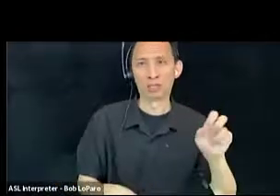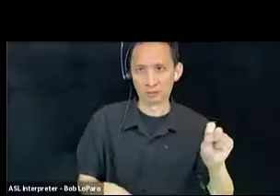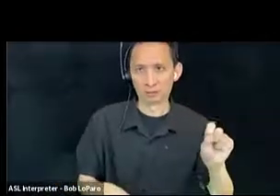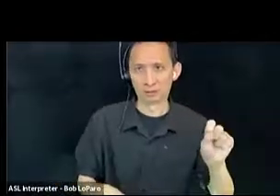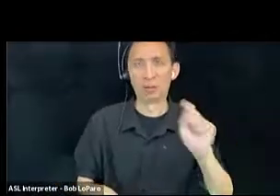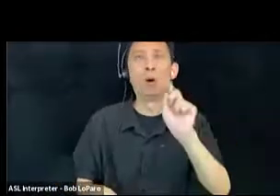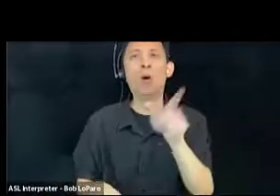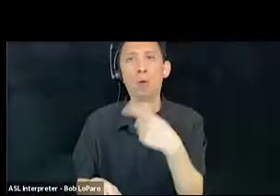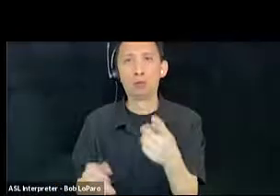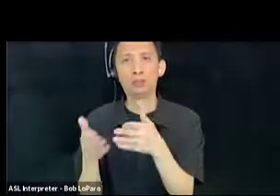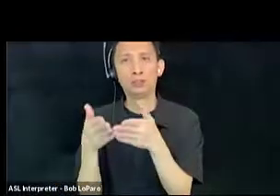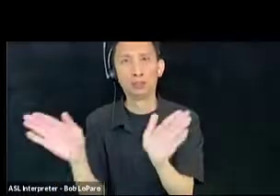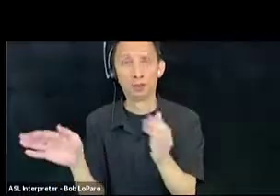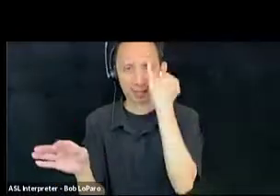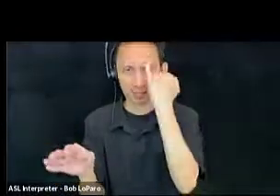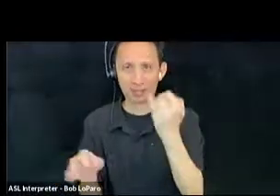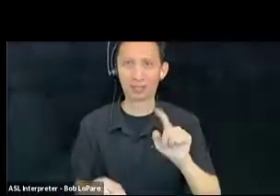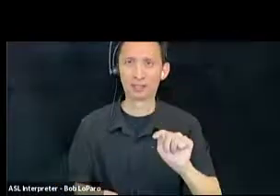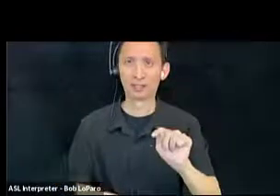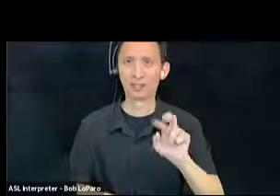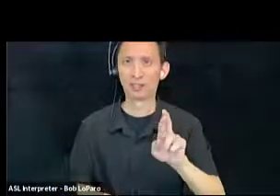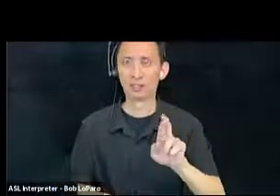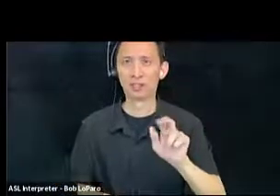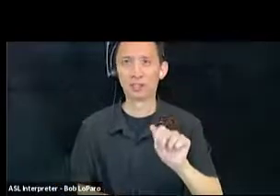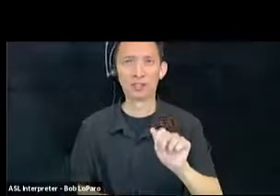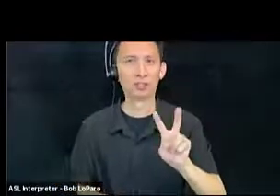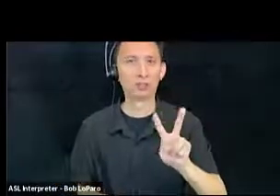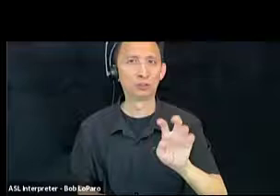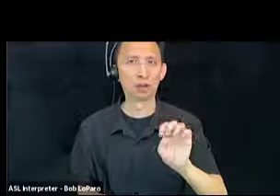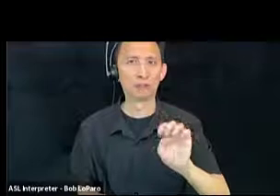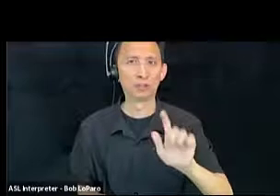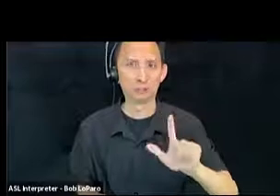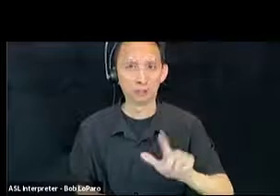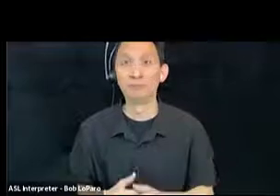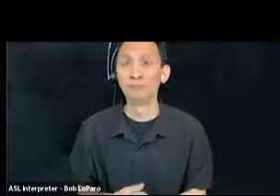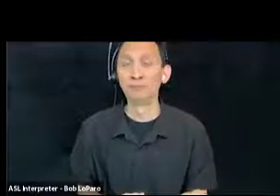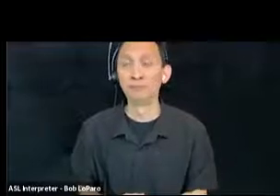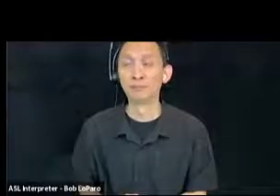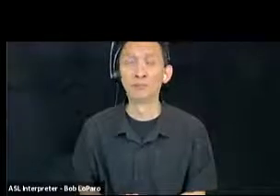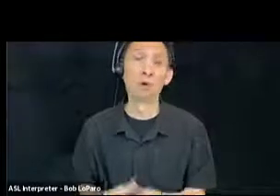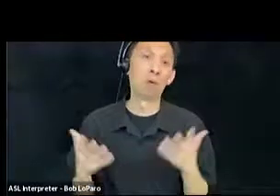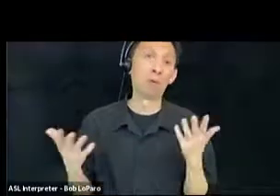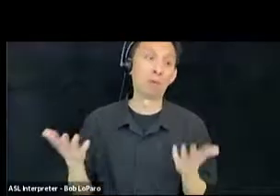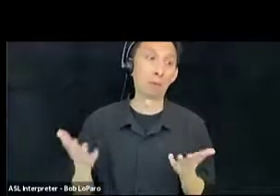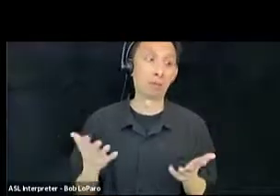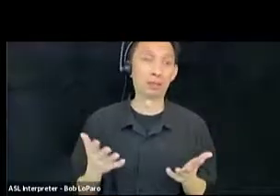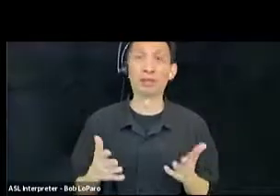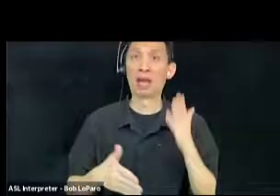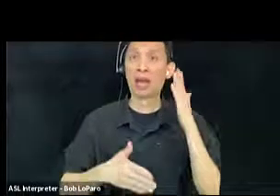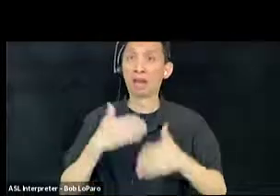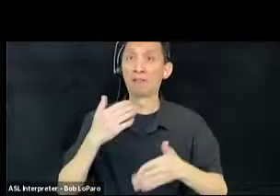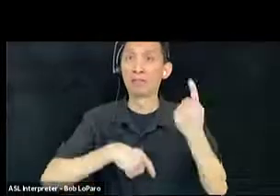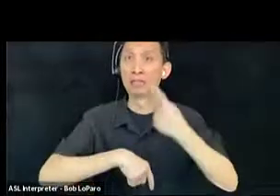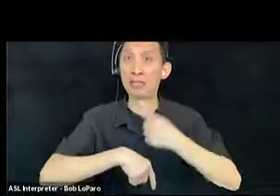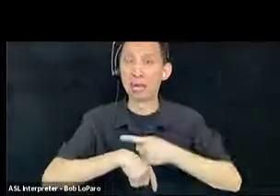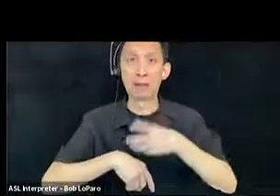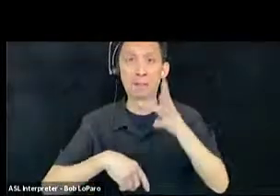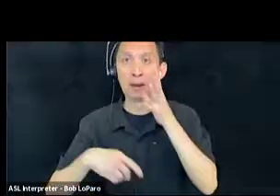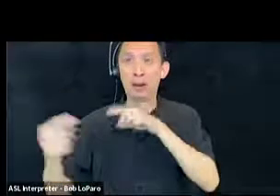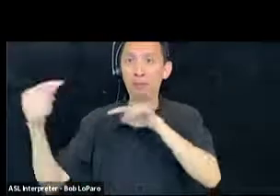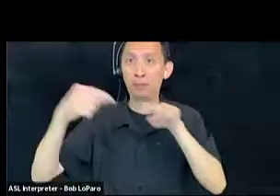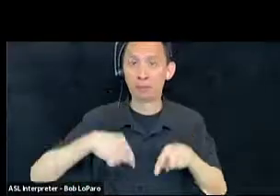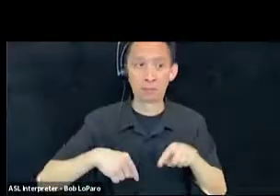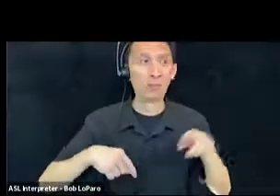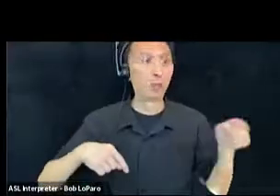being used for that and we have another symbol for when they're going home with their mom in the car, we may want to vary that up depending on the